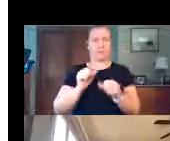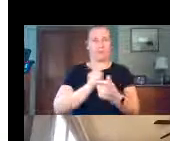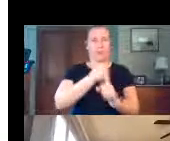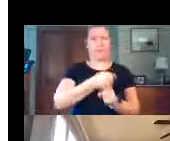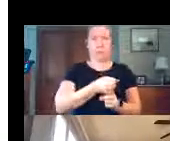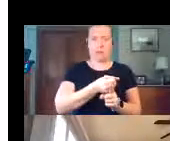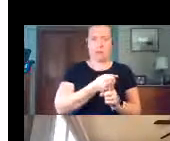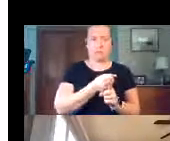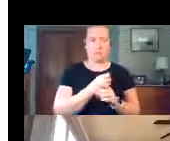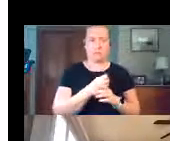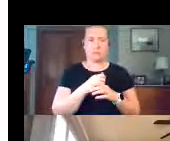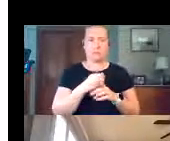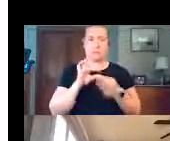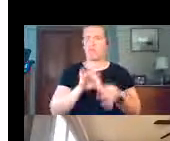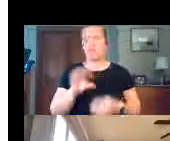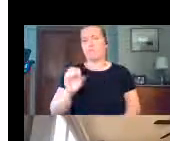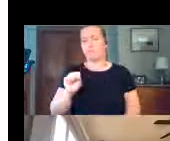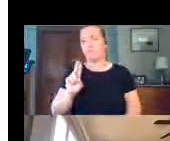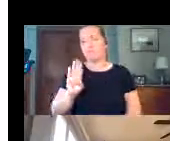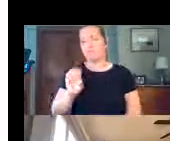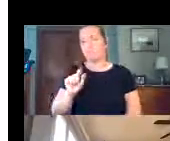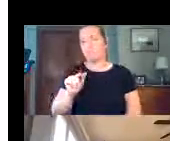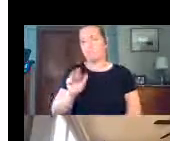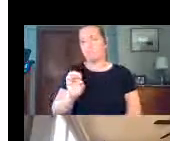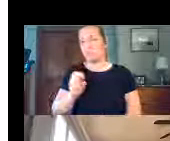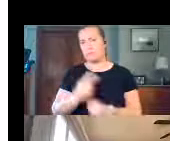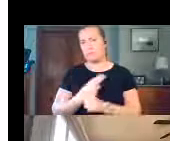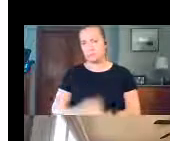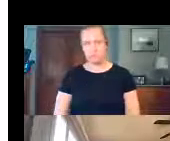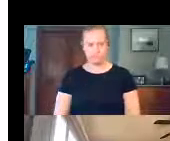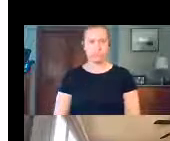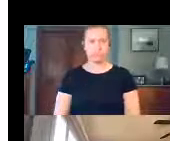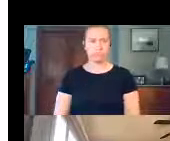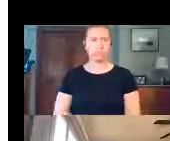around substance use. Next slide, please.